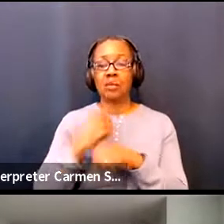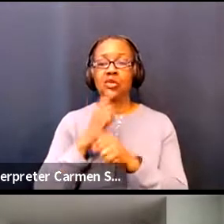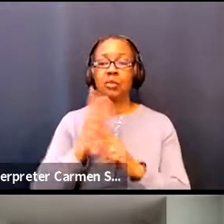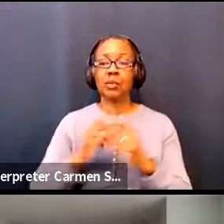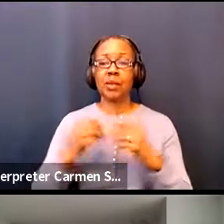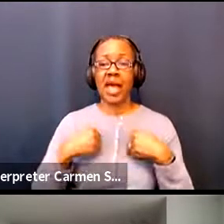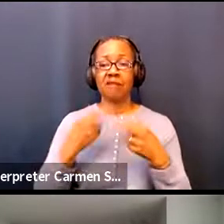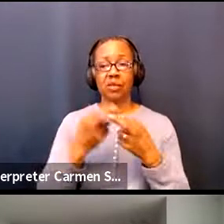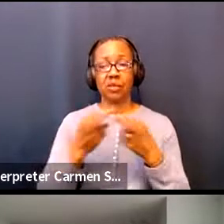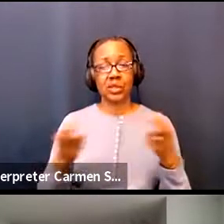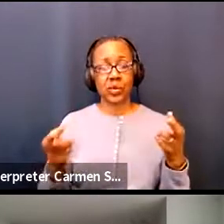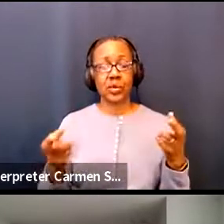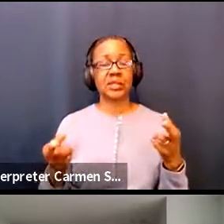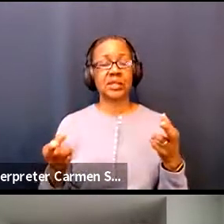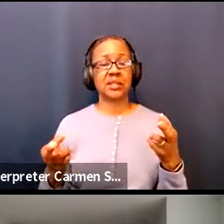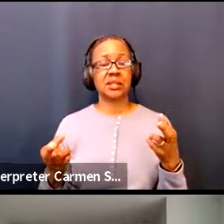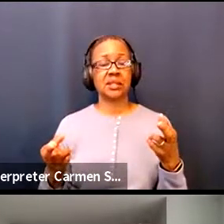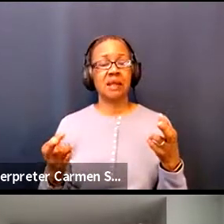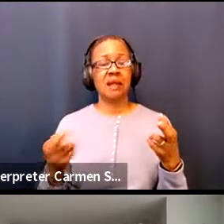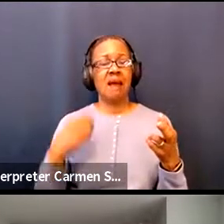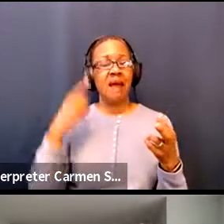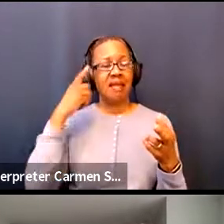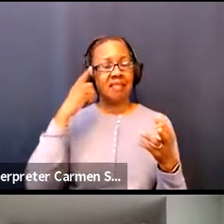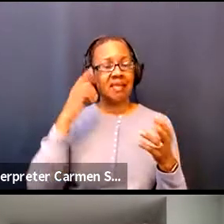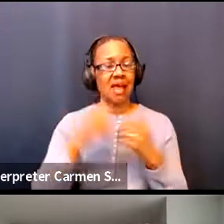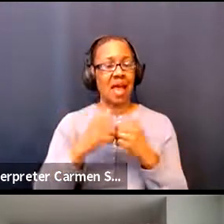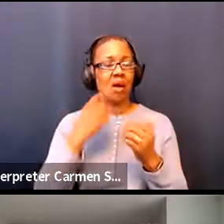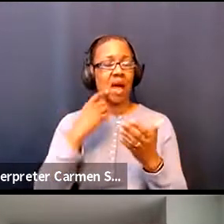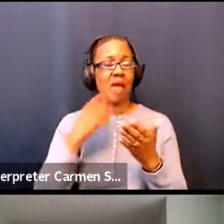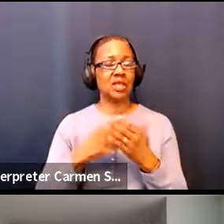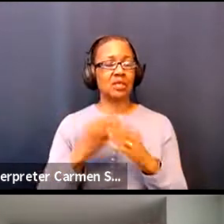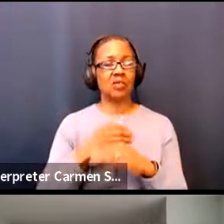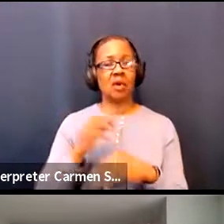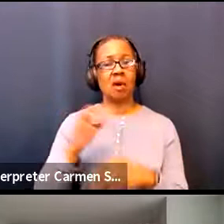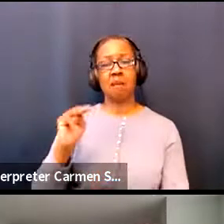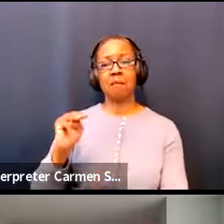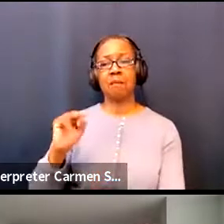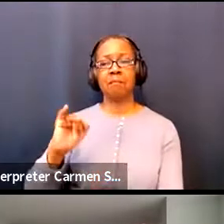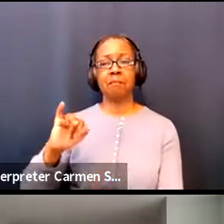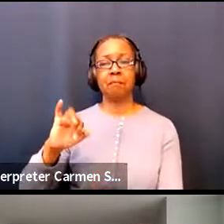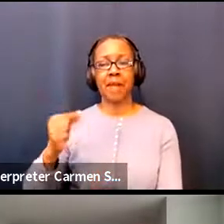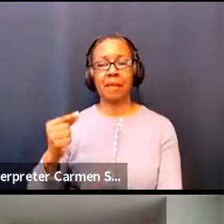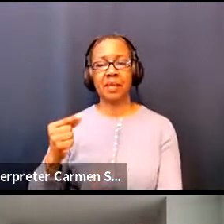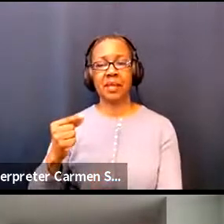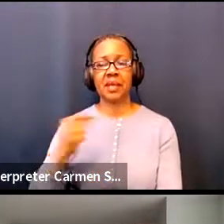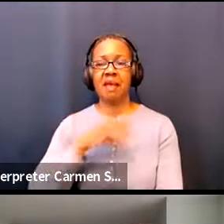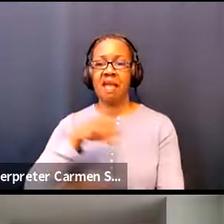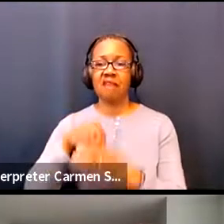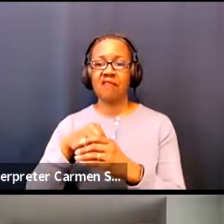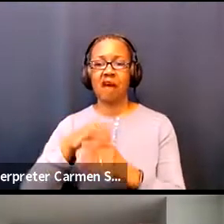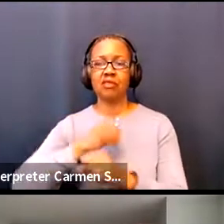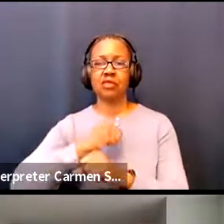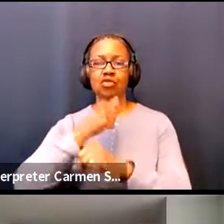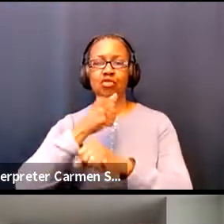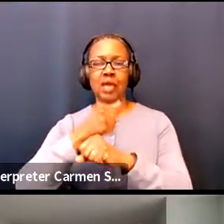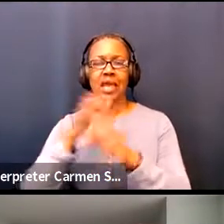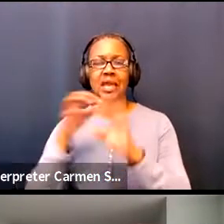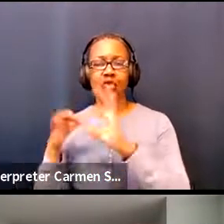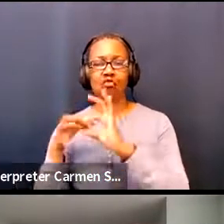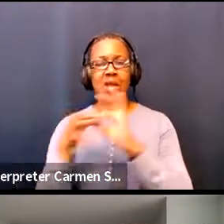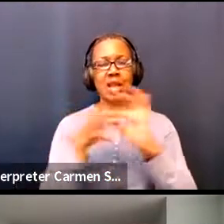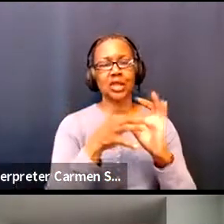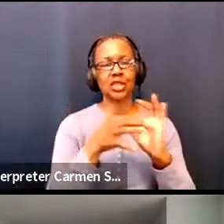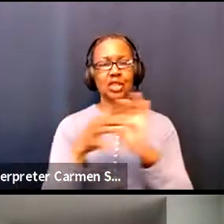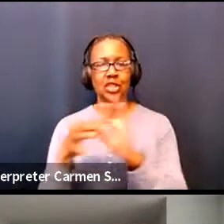those resources? I think, as I said earlier, mapping is a relational process. So whenever we from